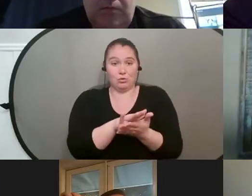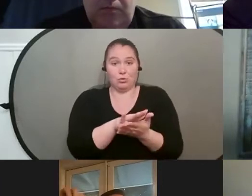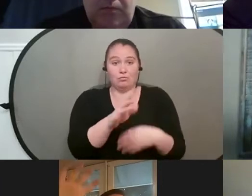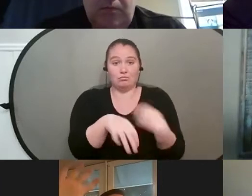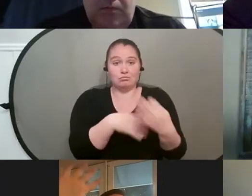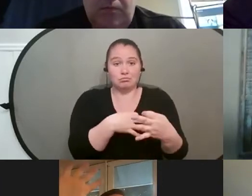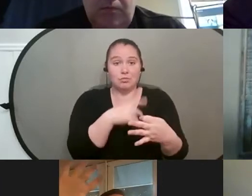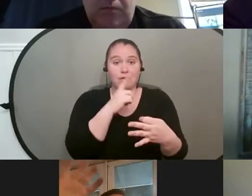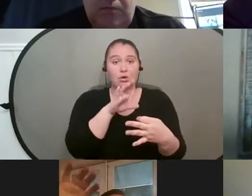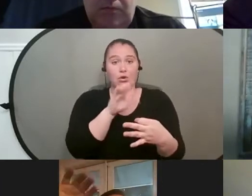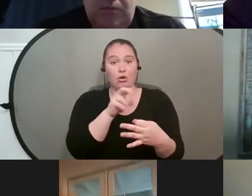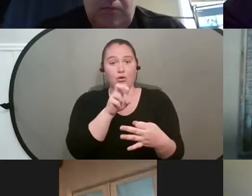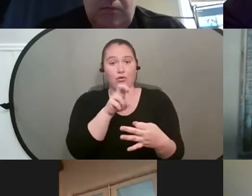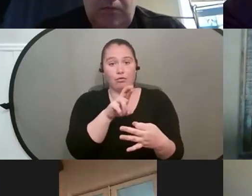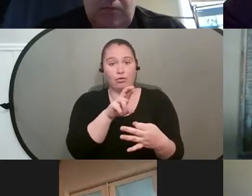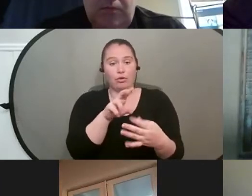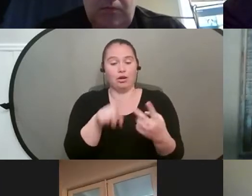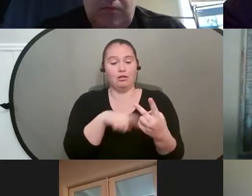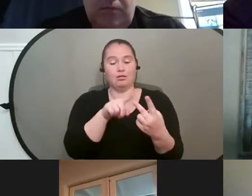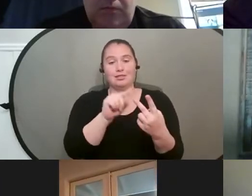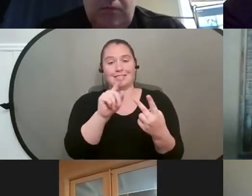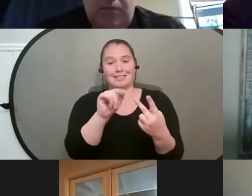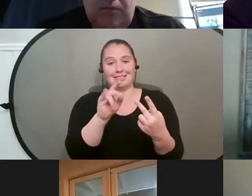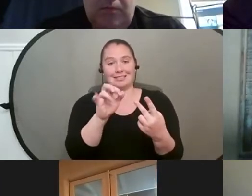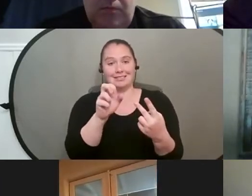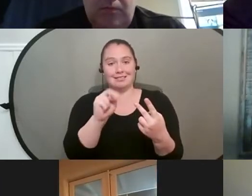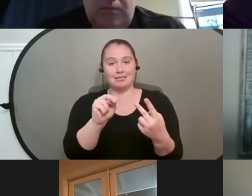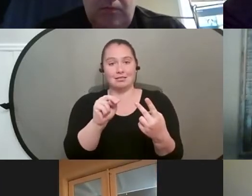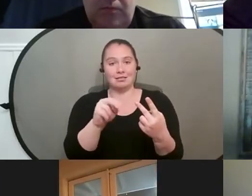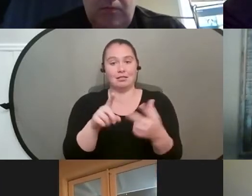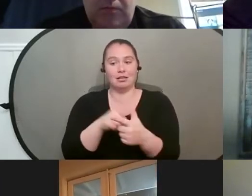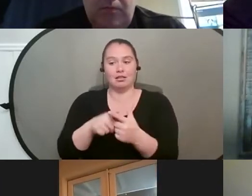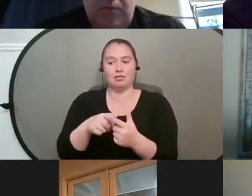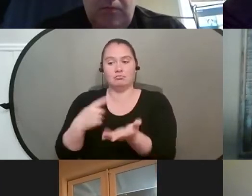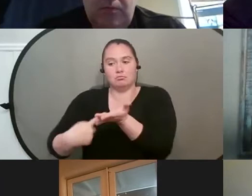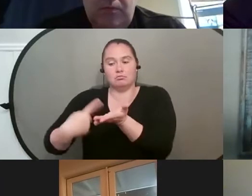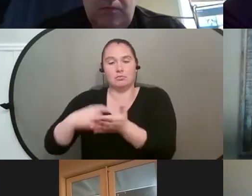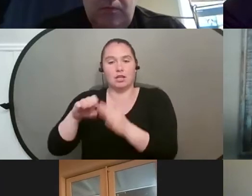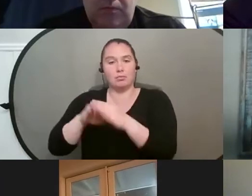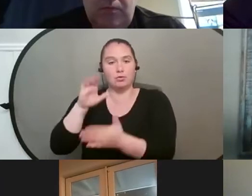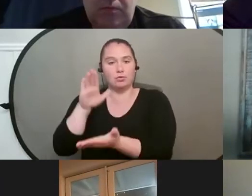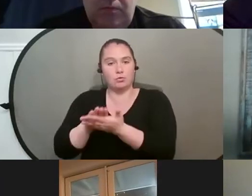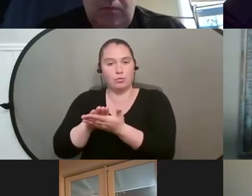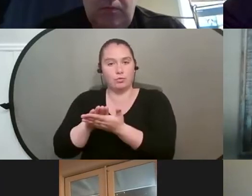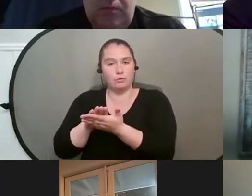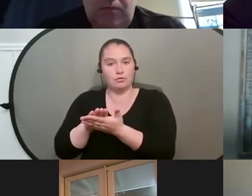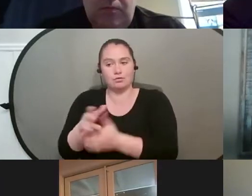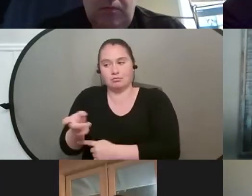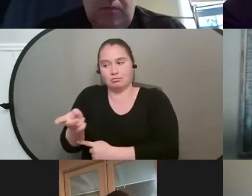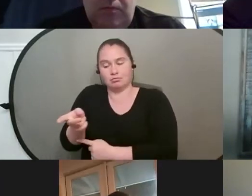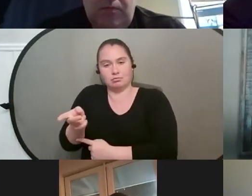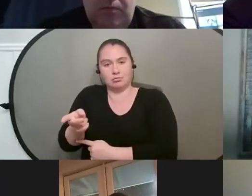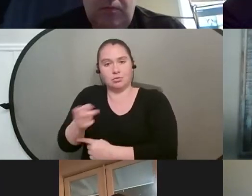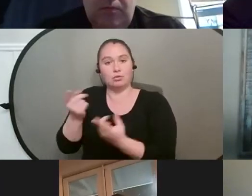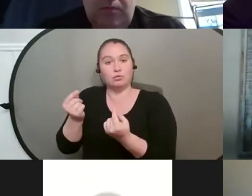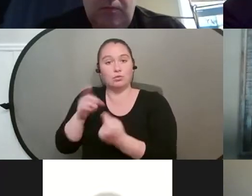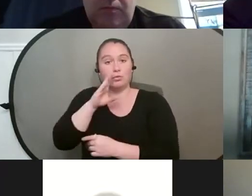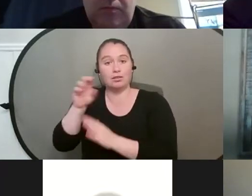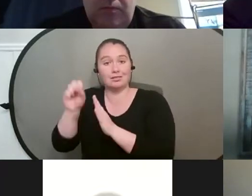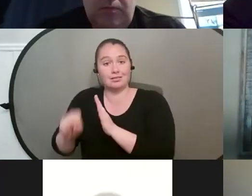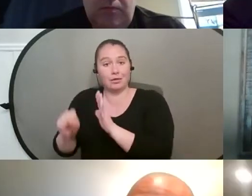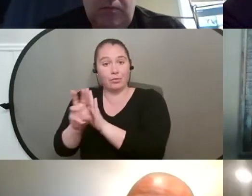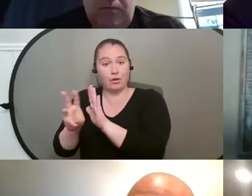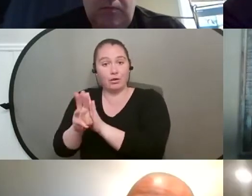Springs, Tennyson, and then addressing the elementary schools, which would be augmenting South Waco, a replacement